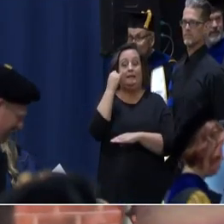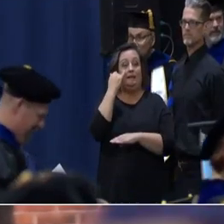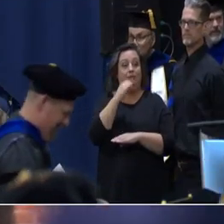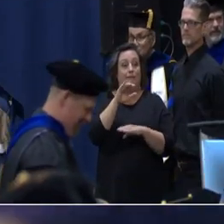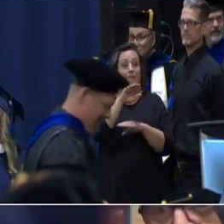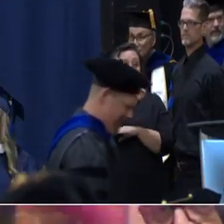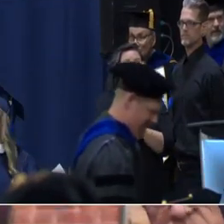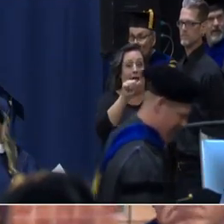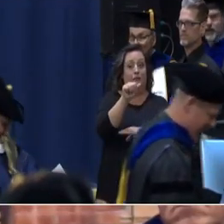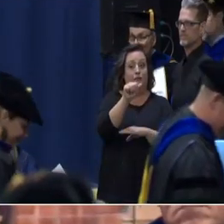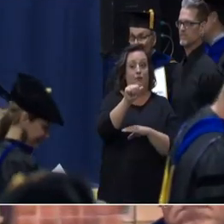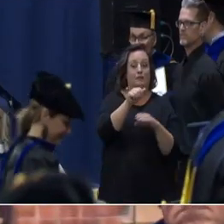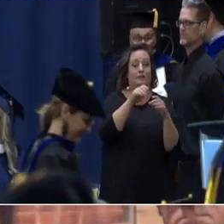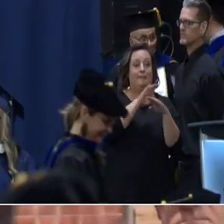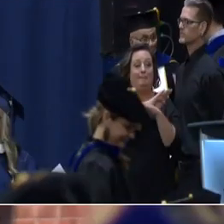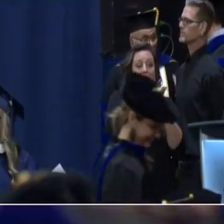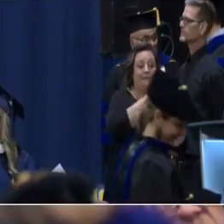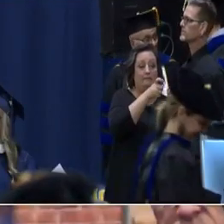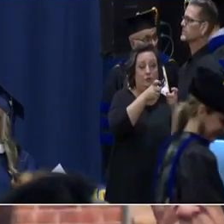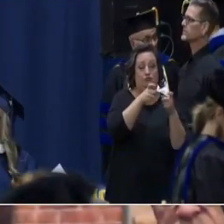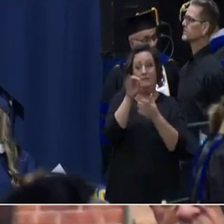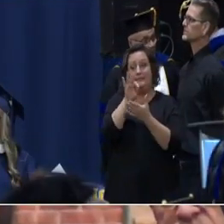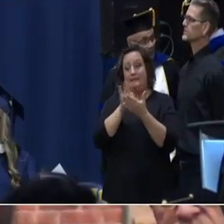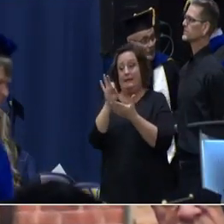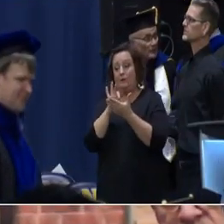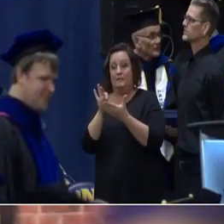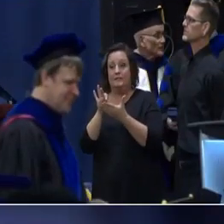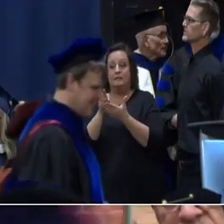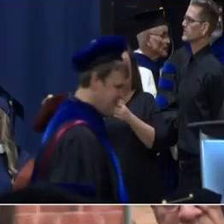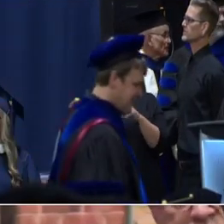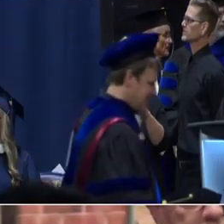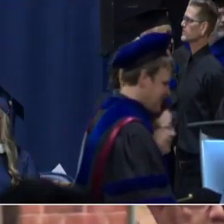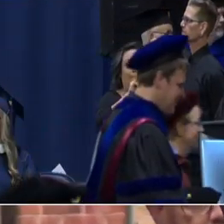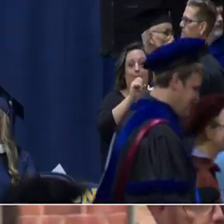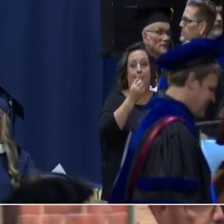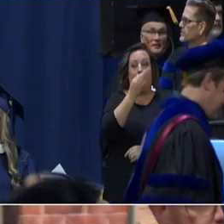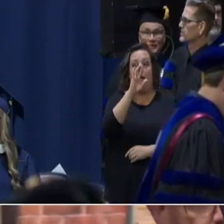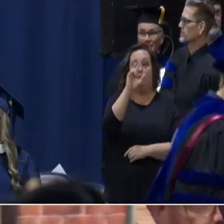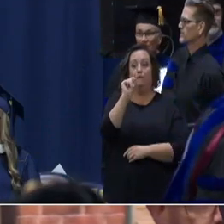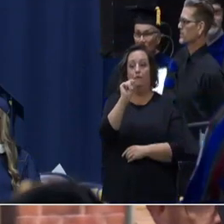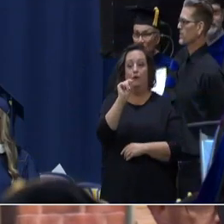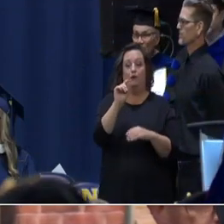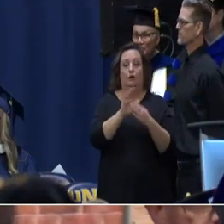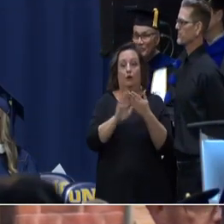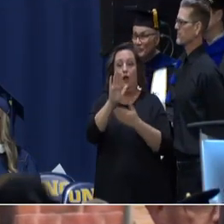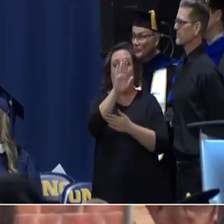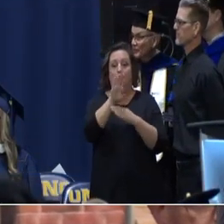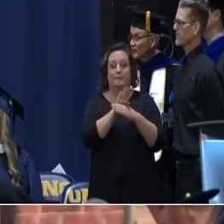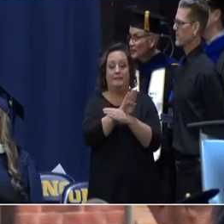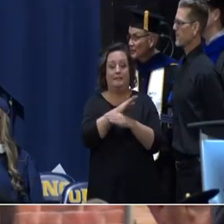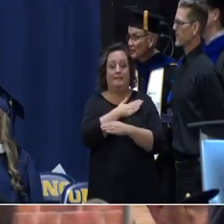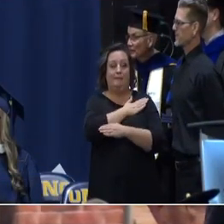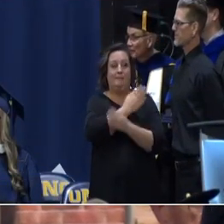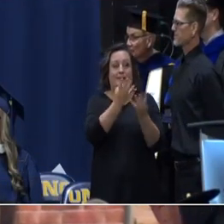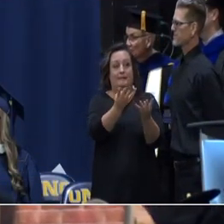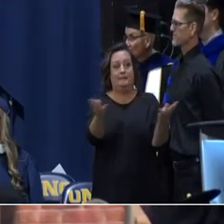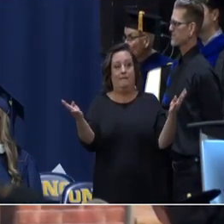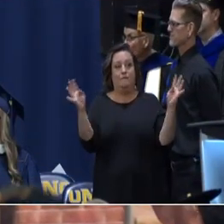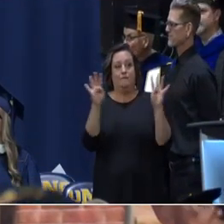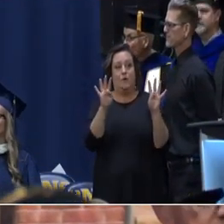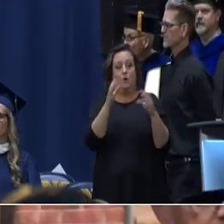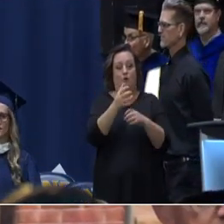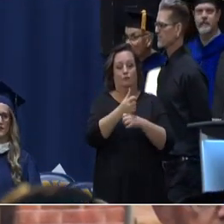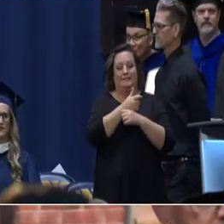and Master of Business Administration degrees from the Montfort College of Business please come forward to receive your diplomas.